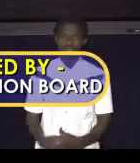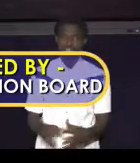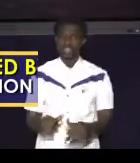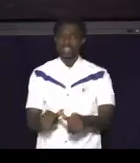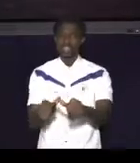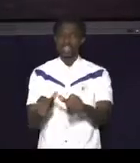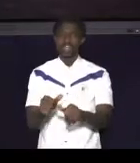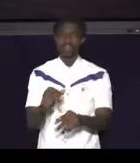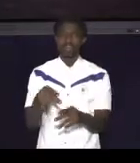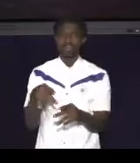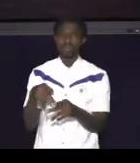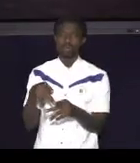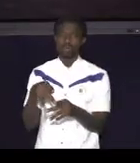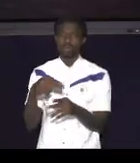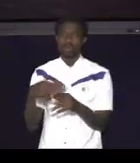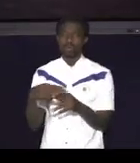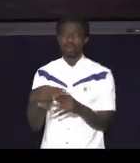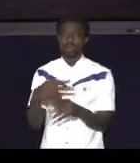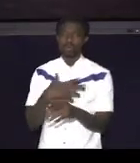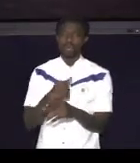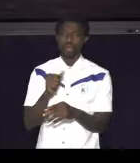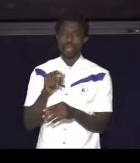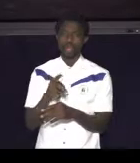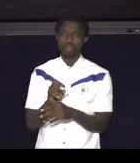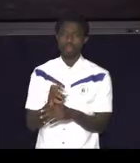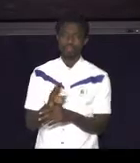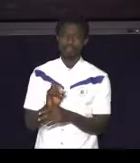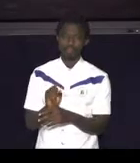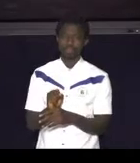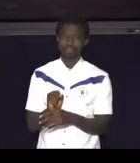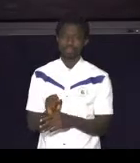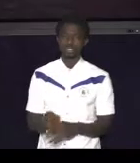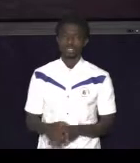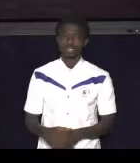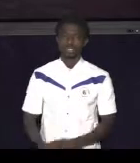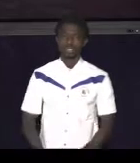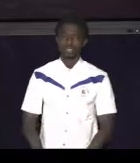Indefinite pronouns and adverbs.